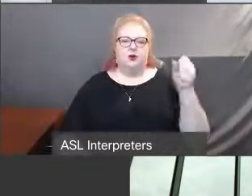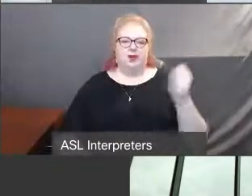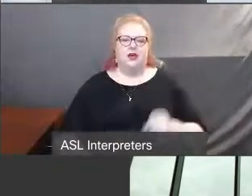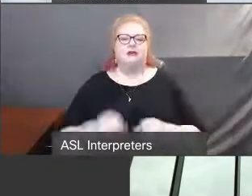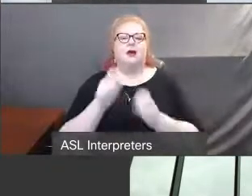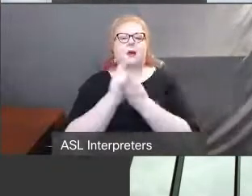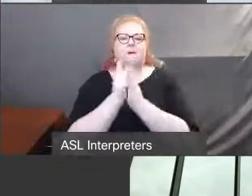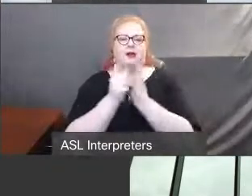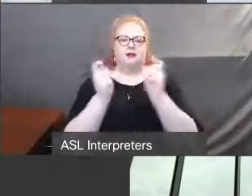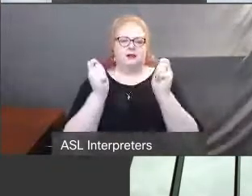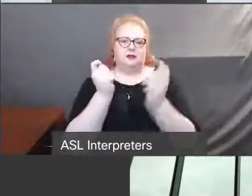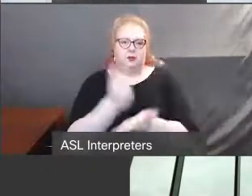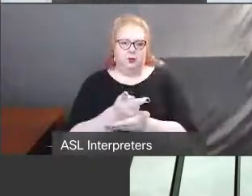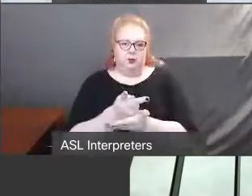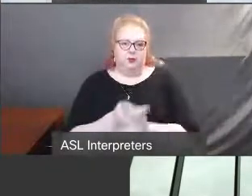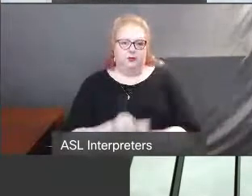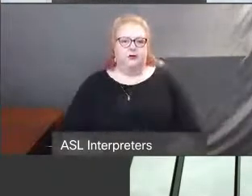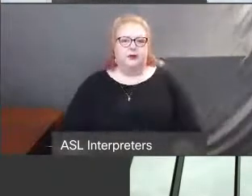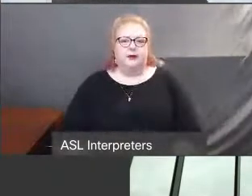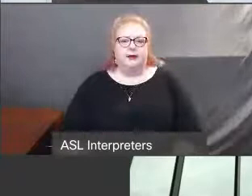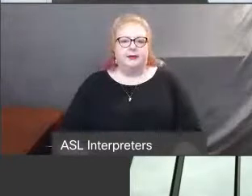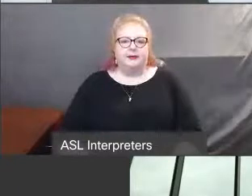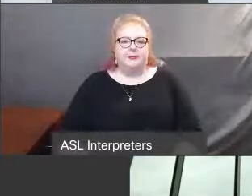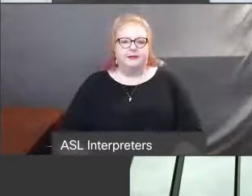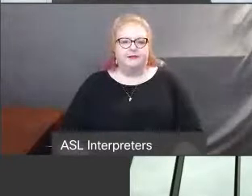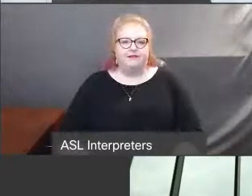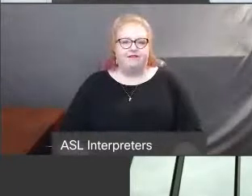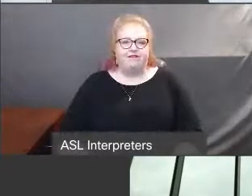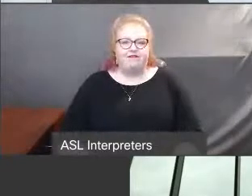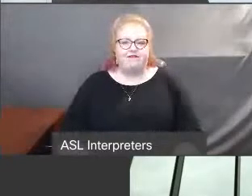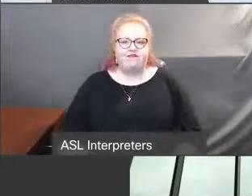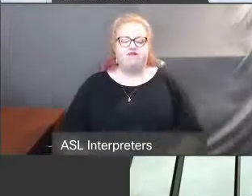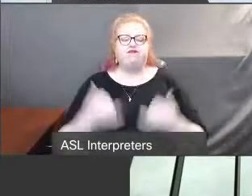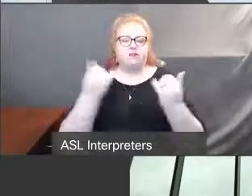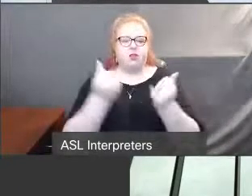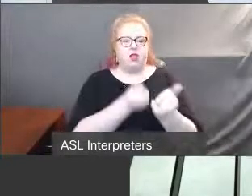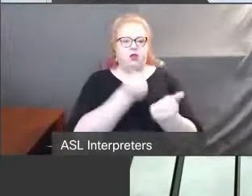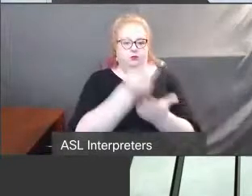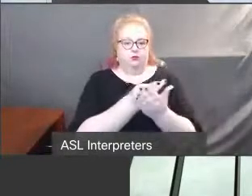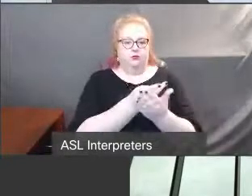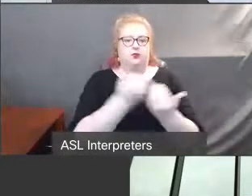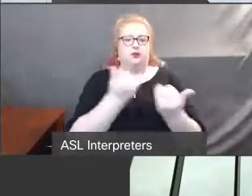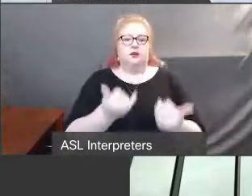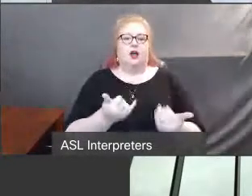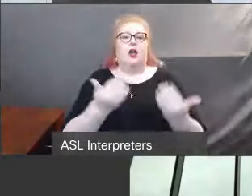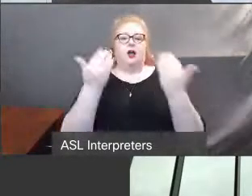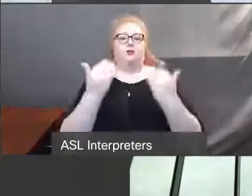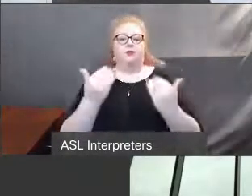are approved. Okay, minutes being approved. Shall we move forward towards the consent agenda?